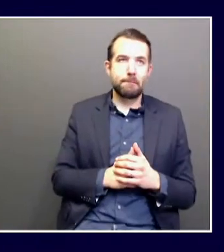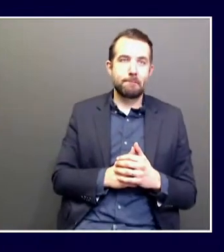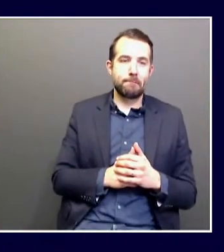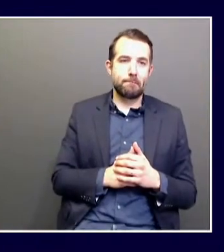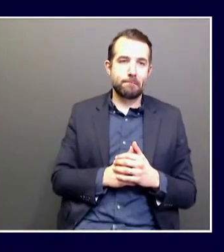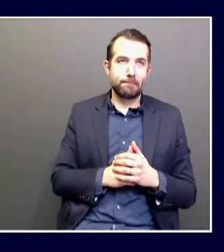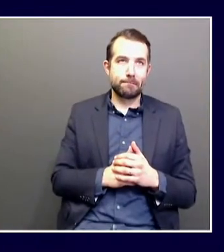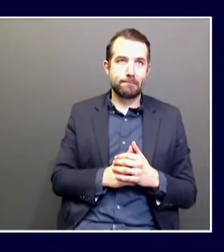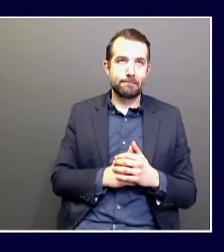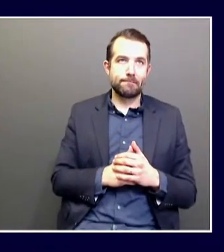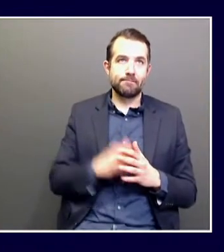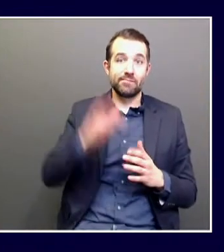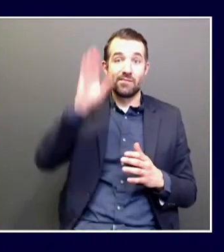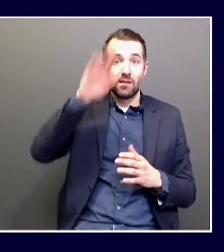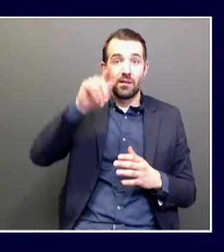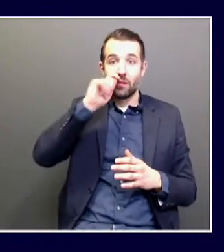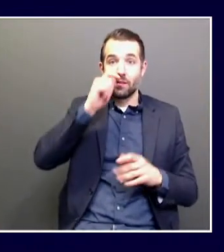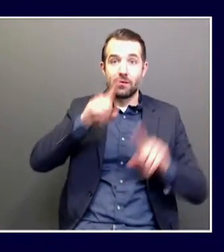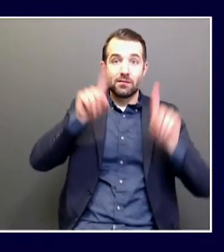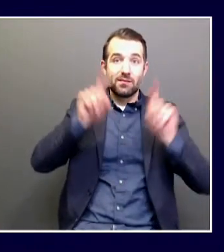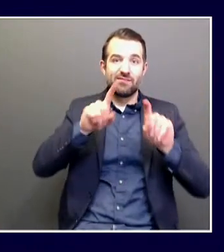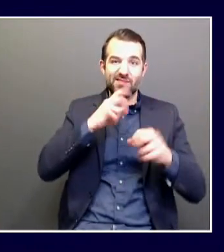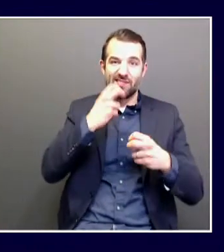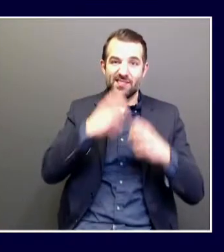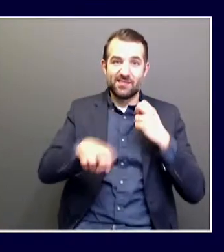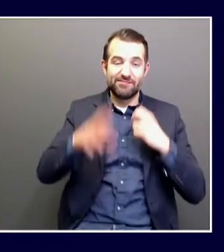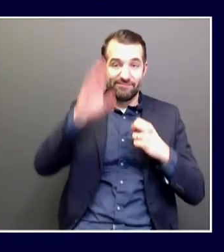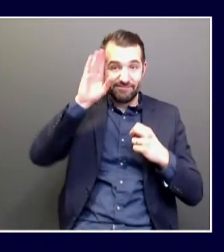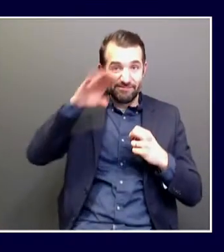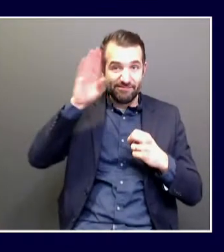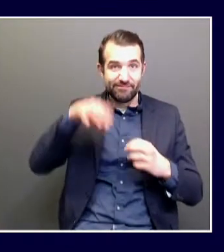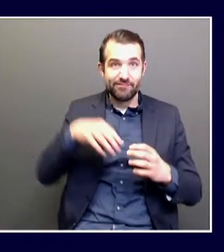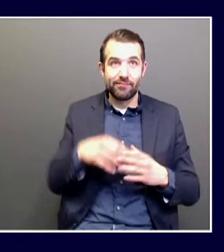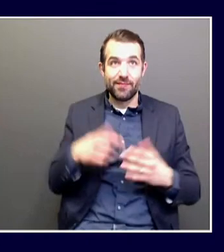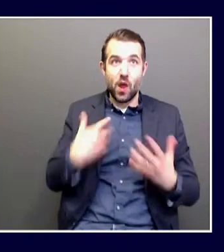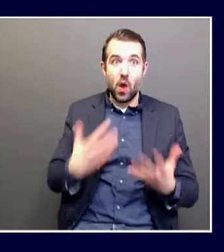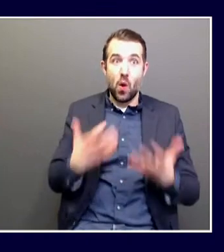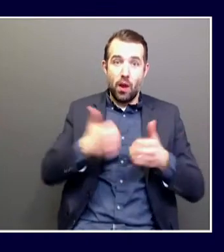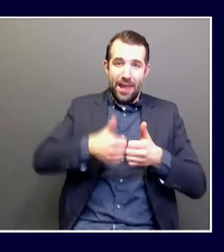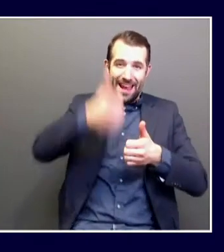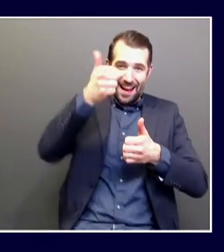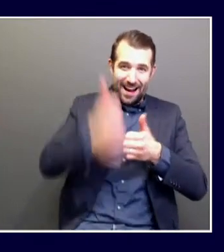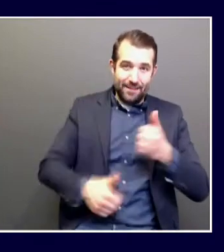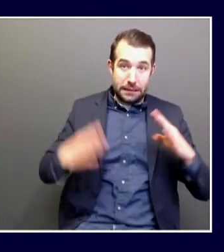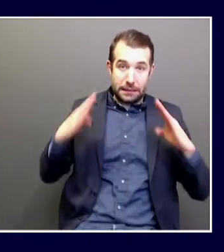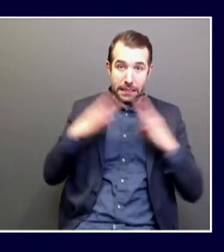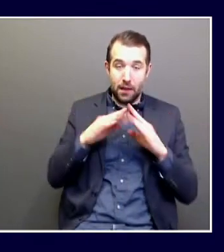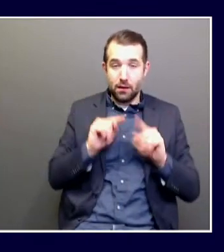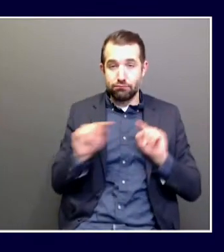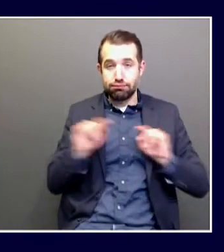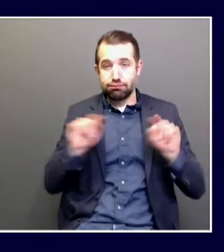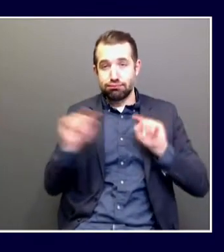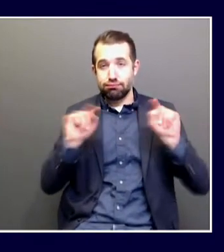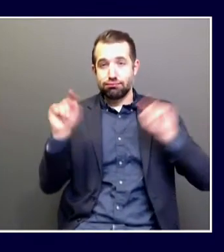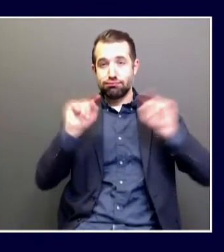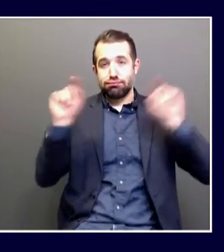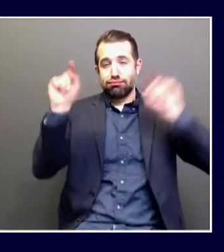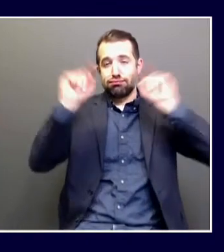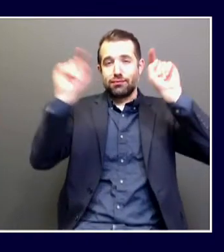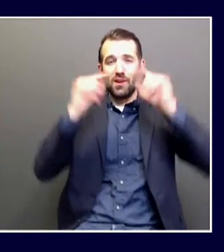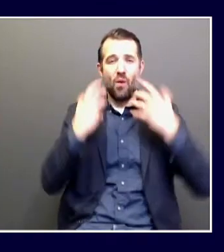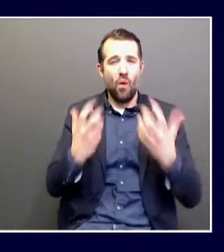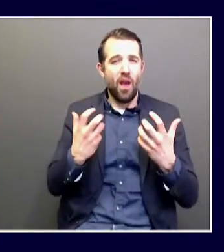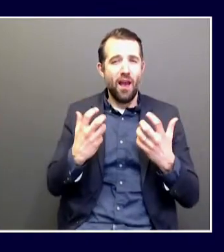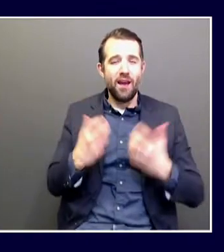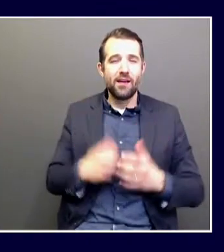certainly acknowledge that. We're working to bring it to all places in Maine, Western Maine included. I'm with you. It has definitely